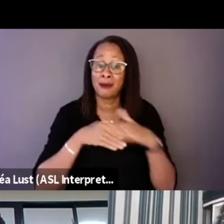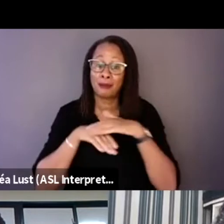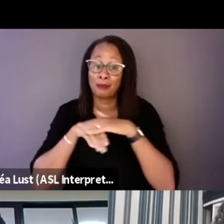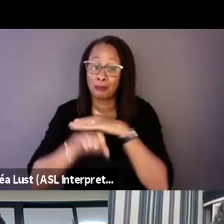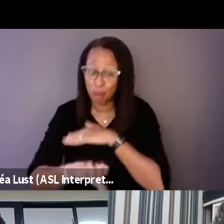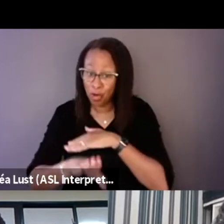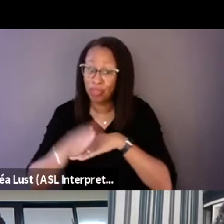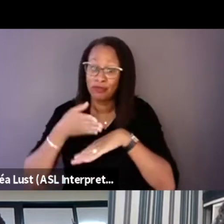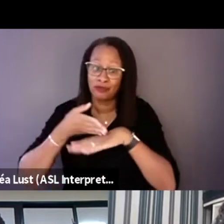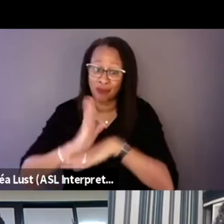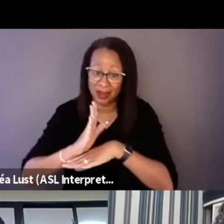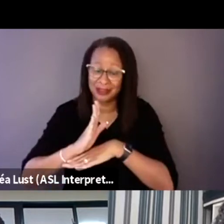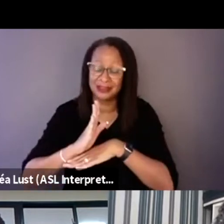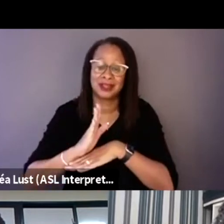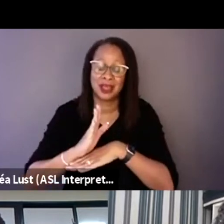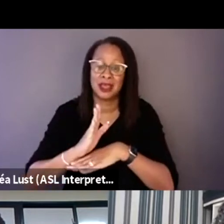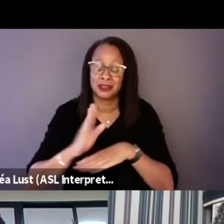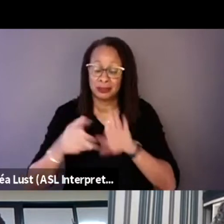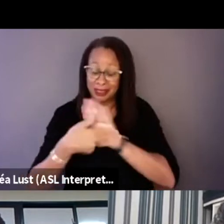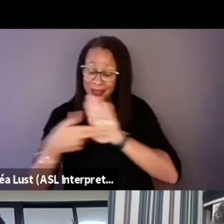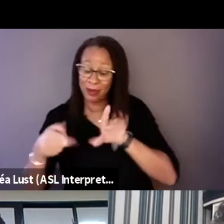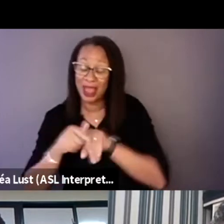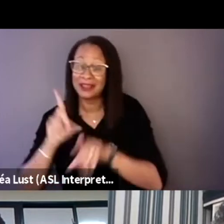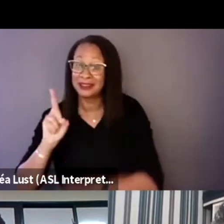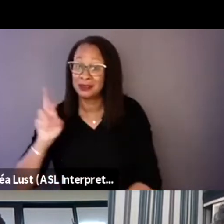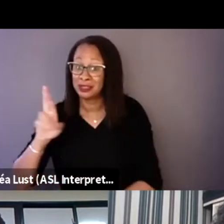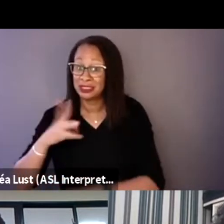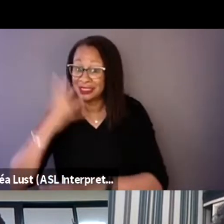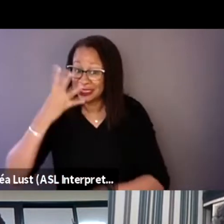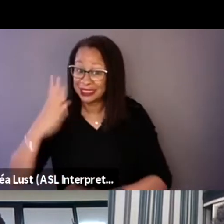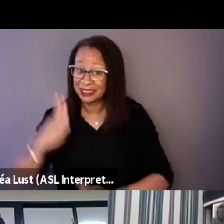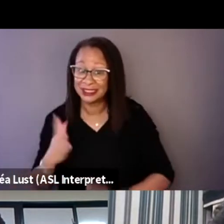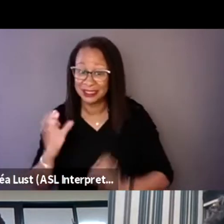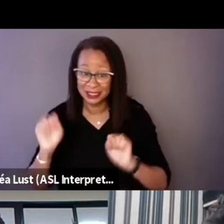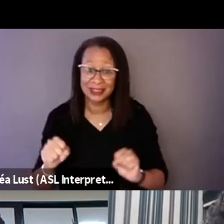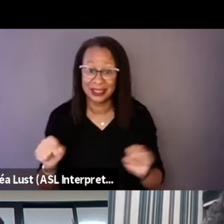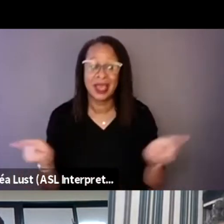being Dominican citizens. Yeah.